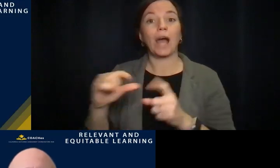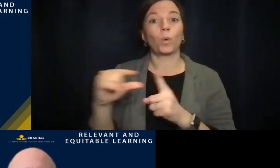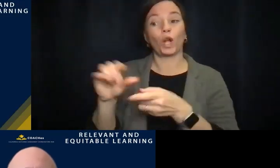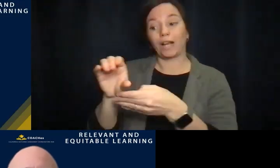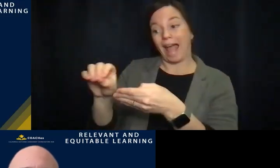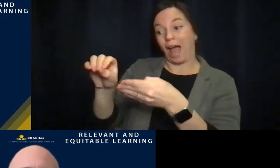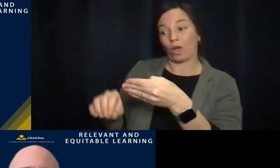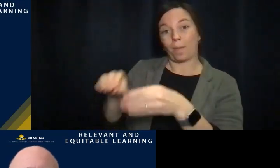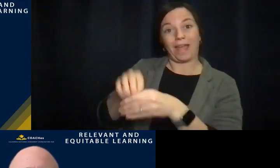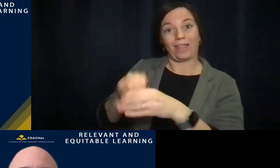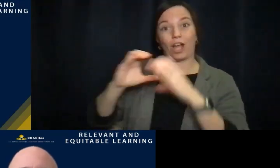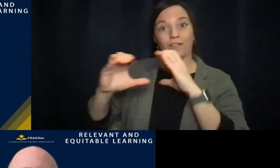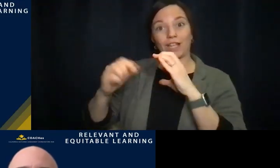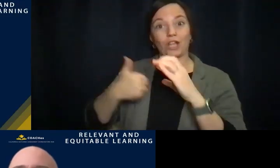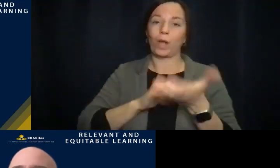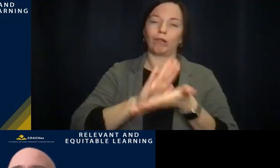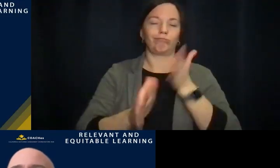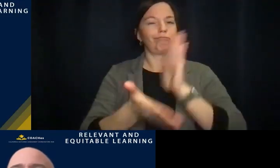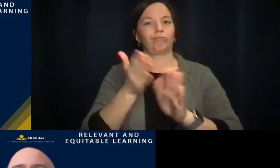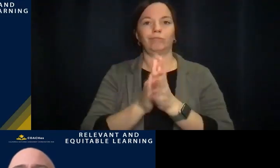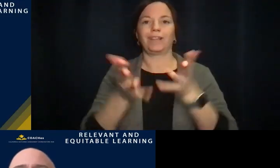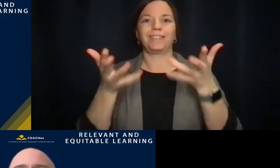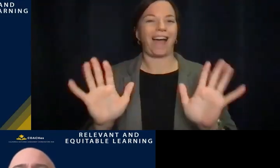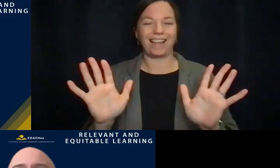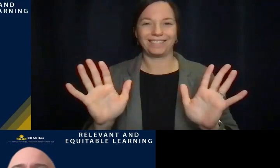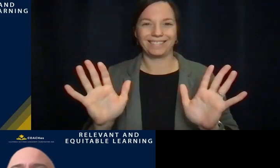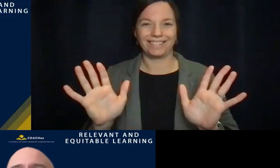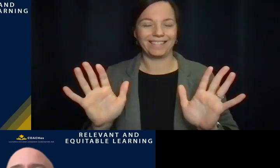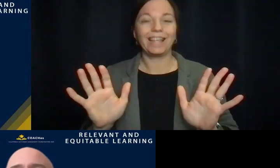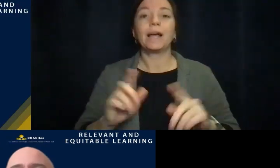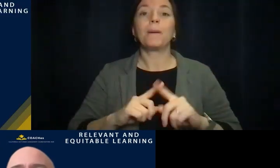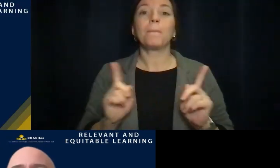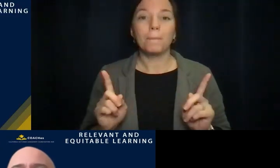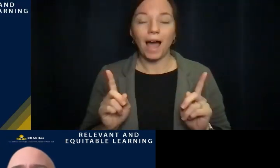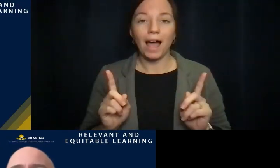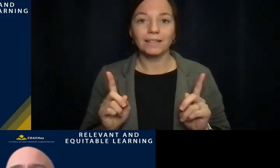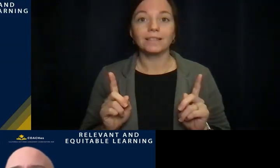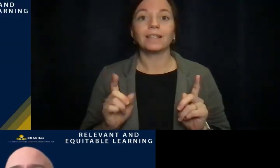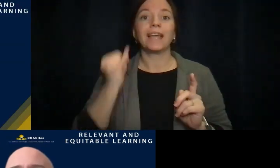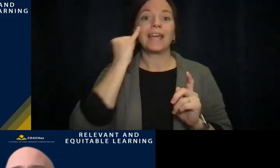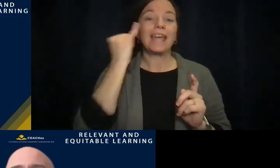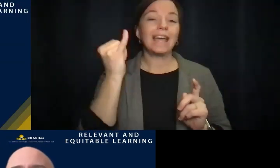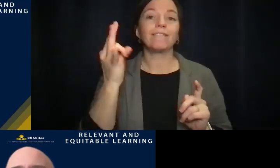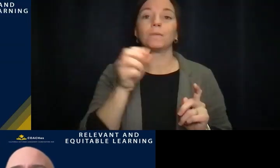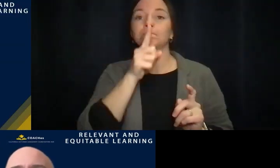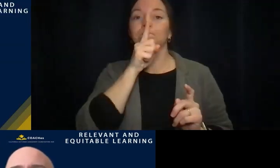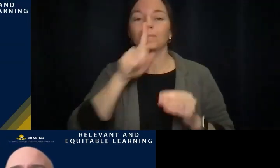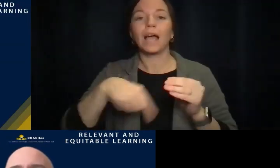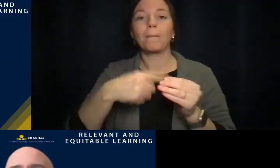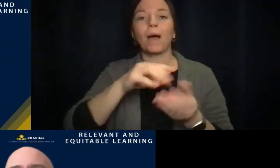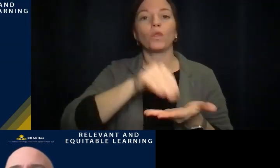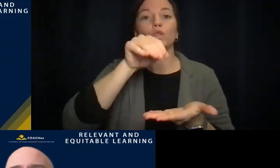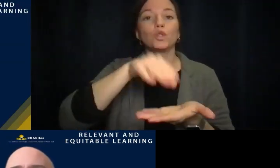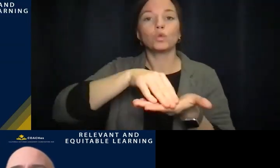we are done. Now, without necessarily specifying that we are talking about student learning outcomes or really results